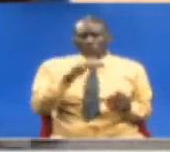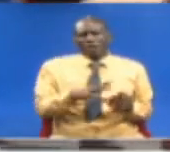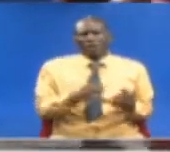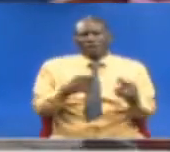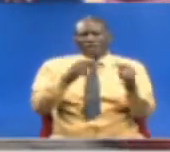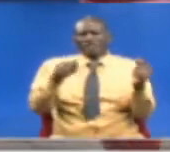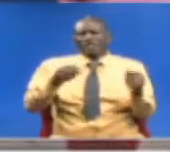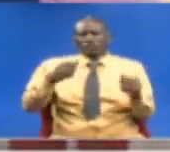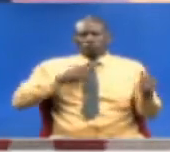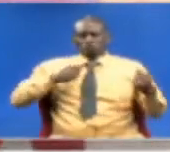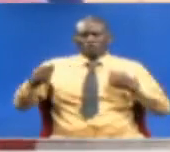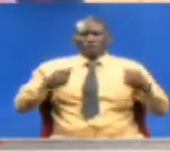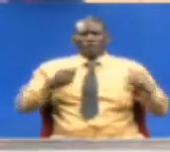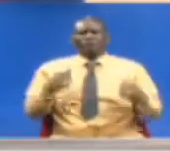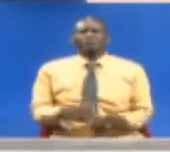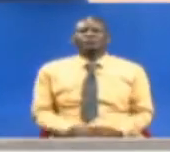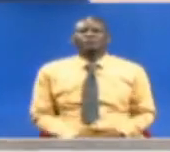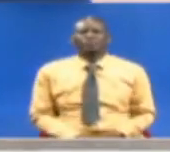against Rwanda.